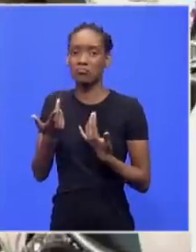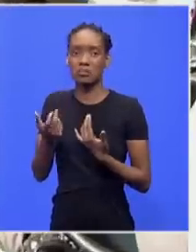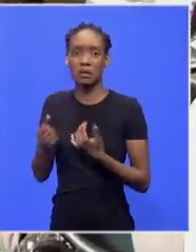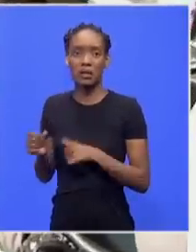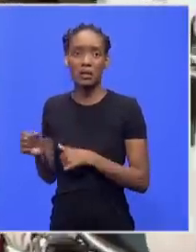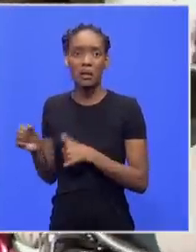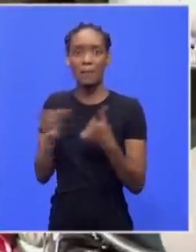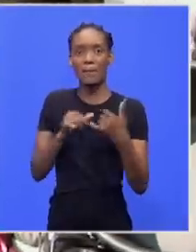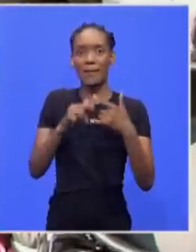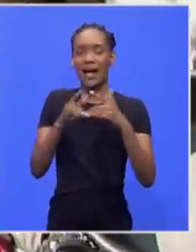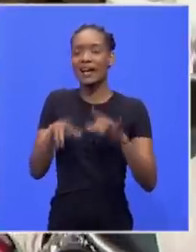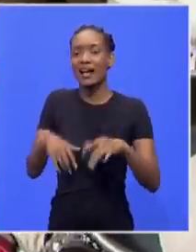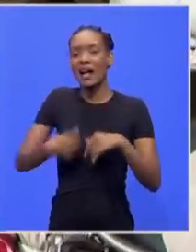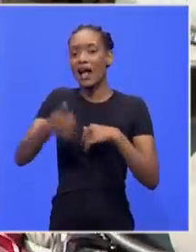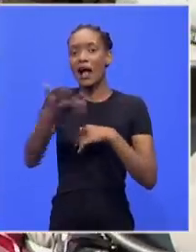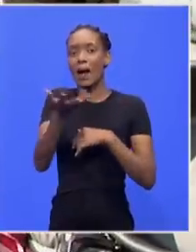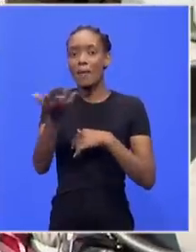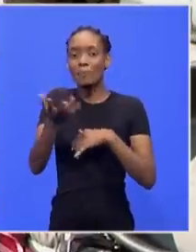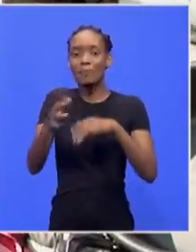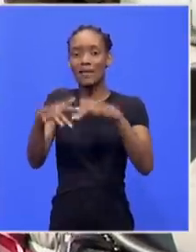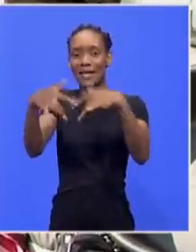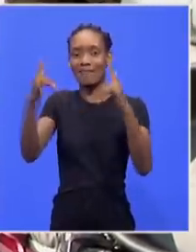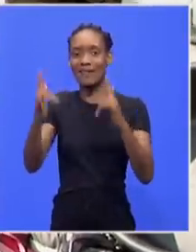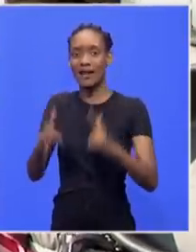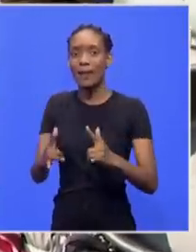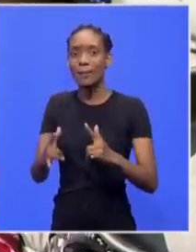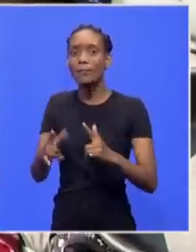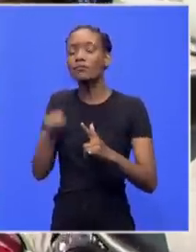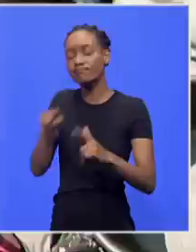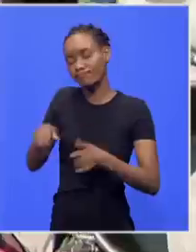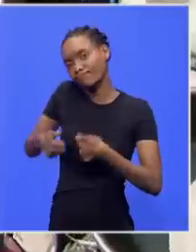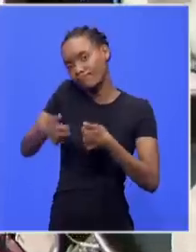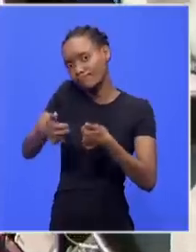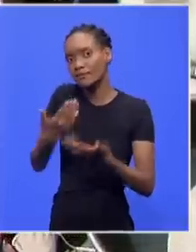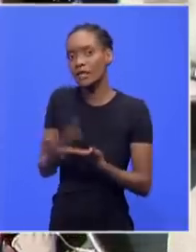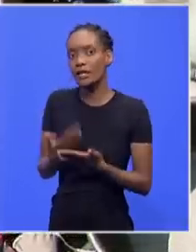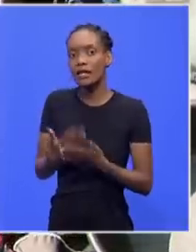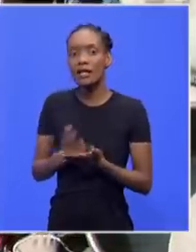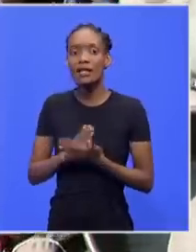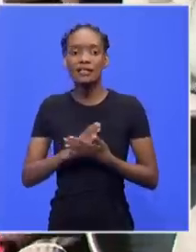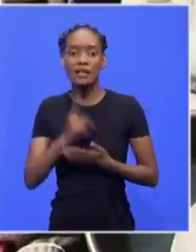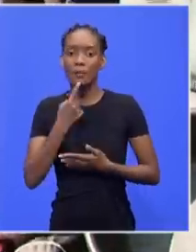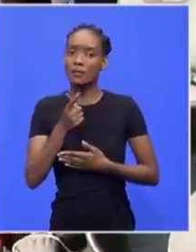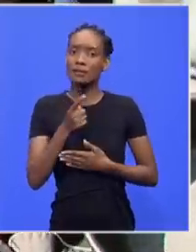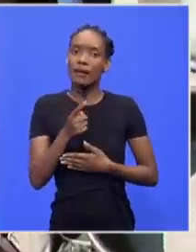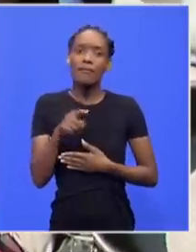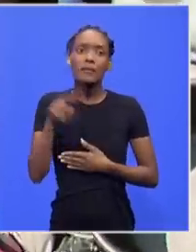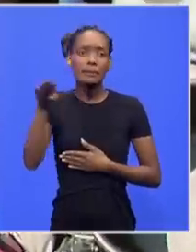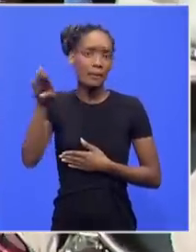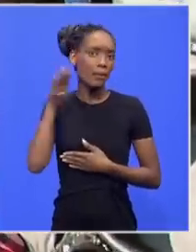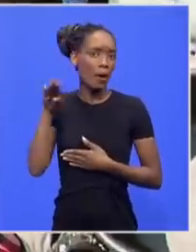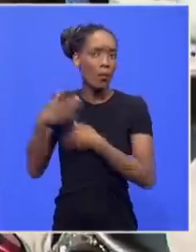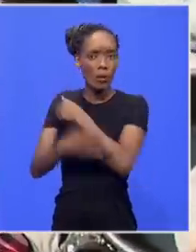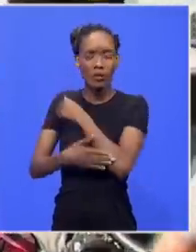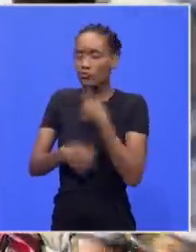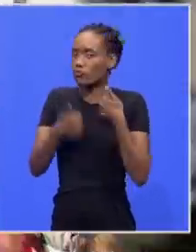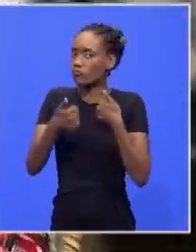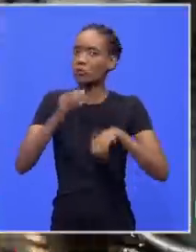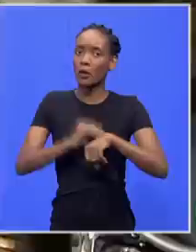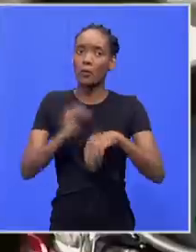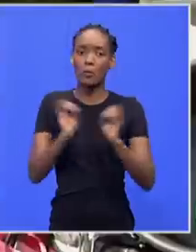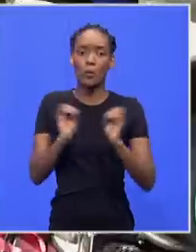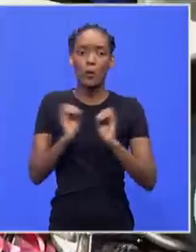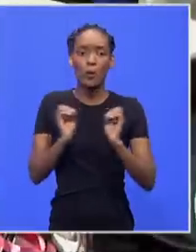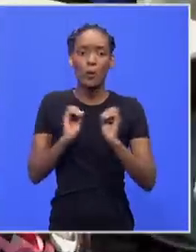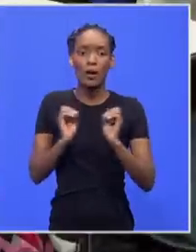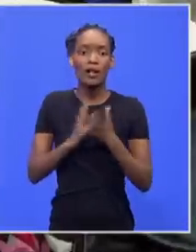refugee camps. Some were saying that they were willing to go to even Zimbabwe. Some even so desperate, saying that just take us to